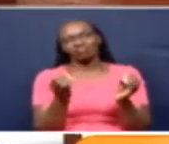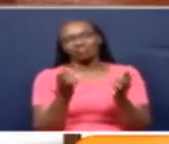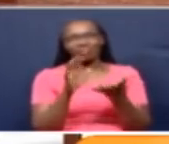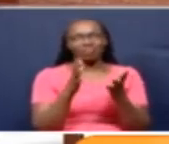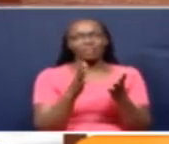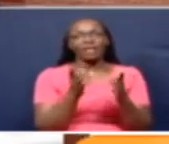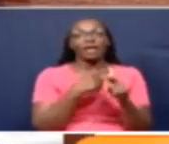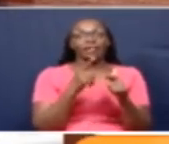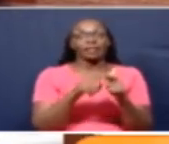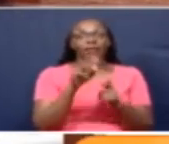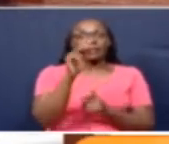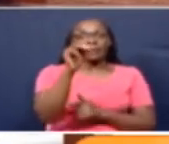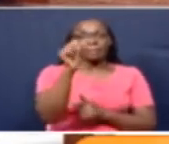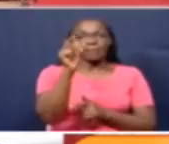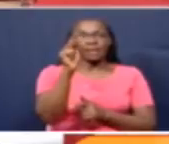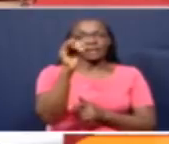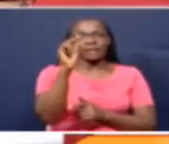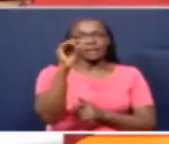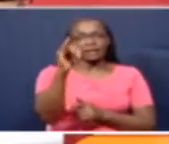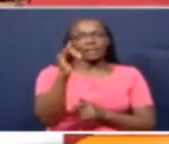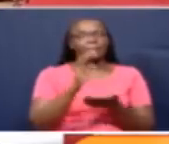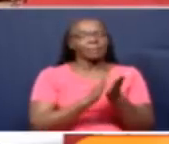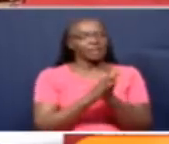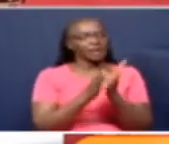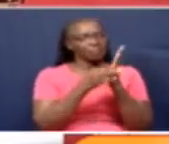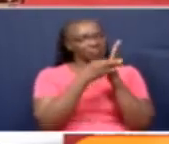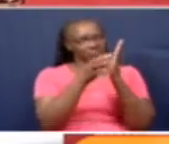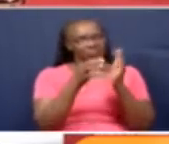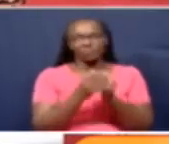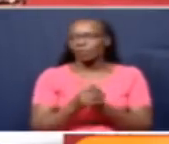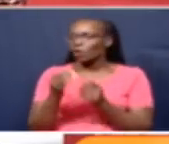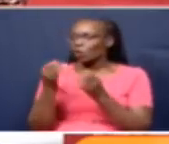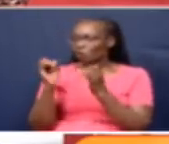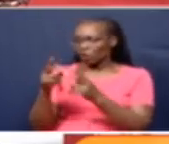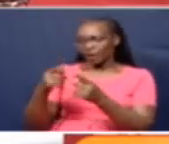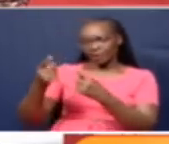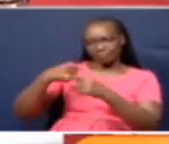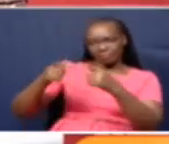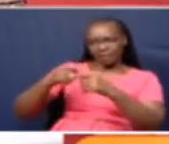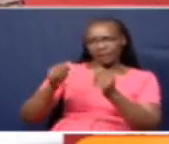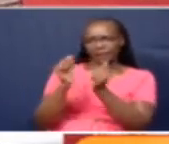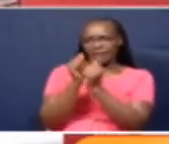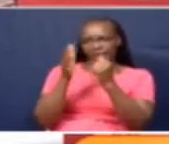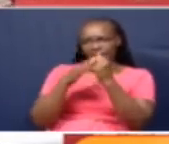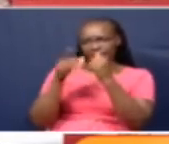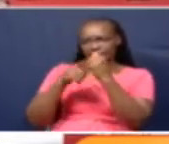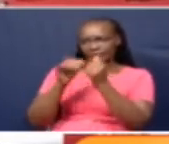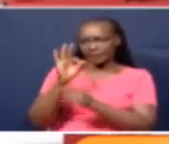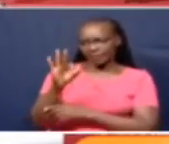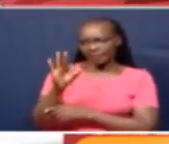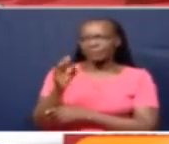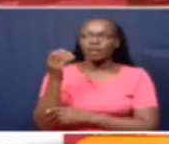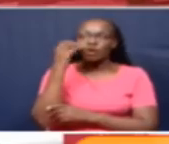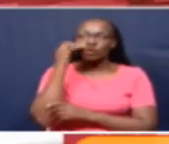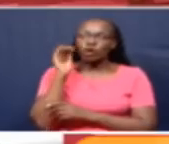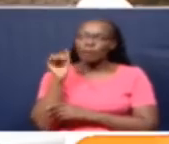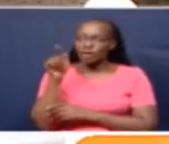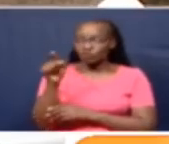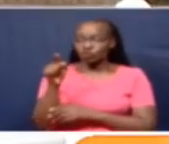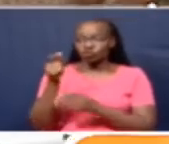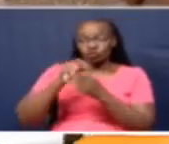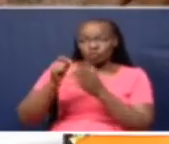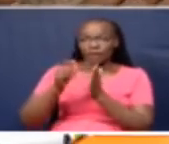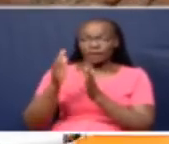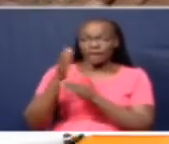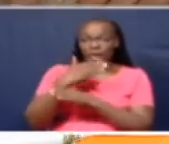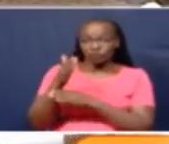hit. Let's go back to 63. So so Tom Boyer yeah. asked you to write a song right. to perform